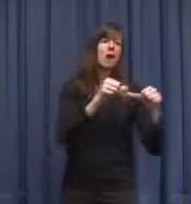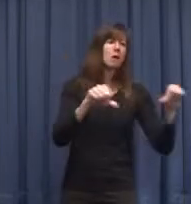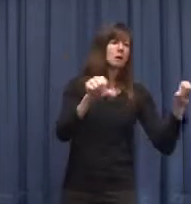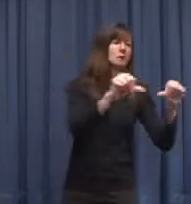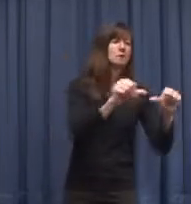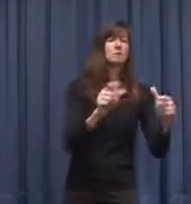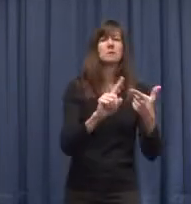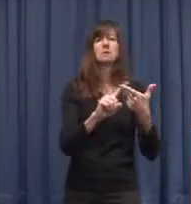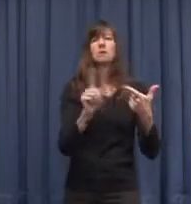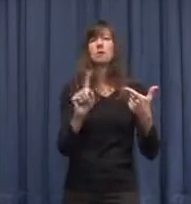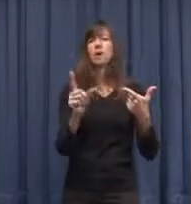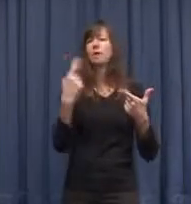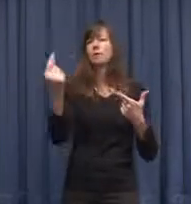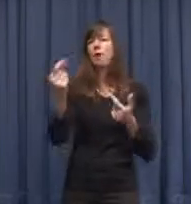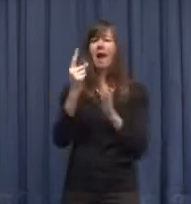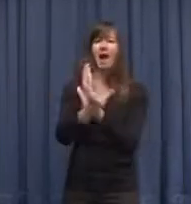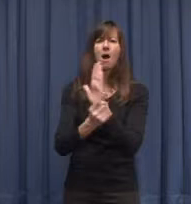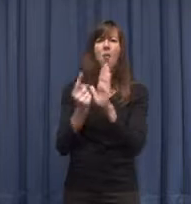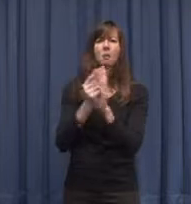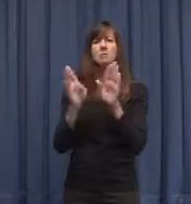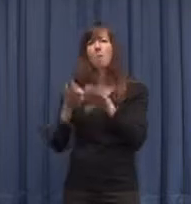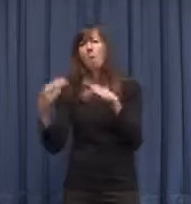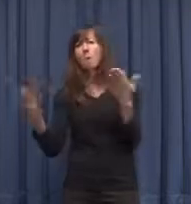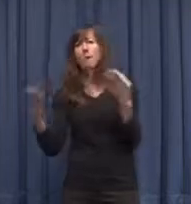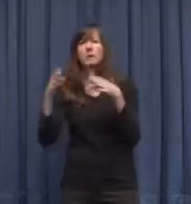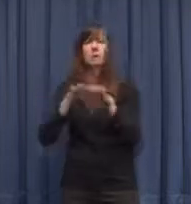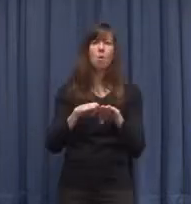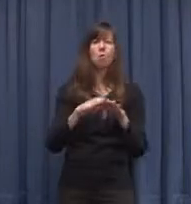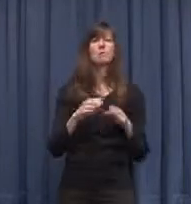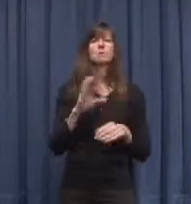protocols are. That's at